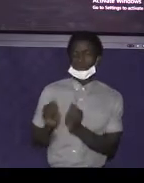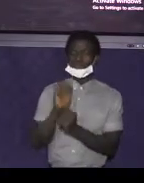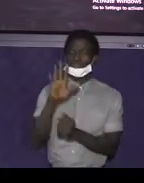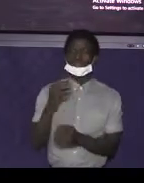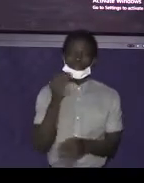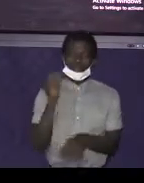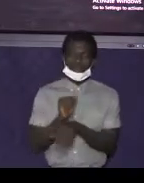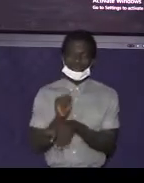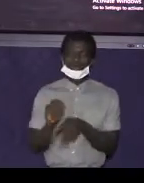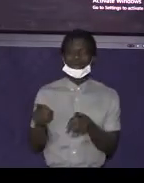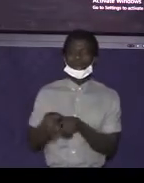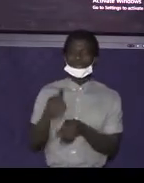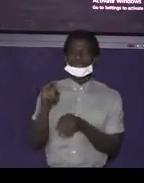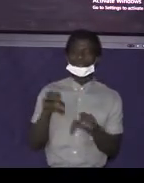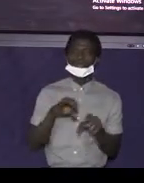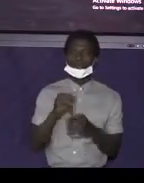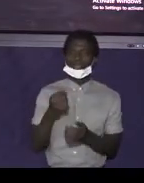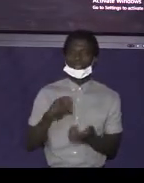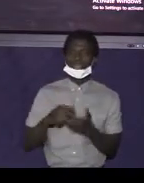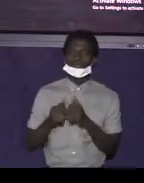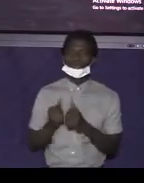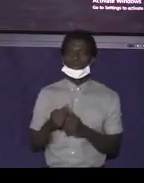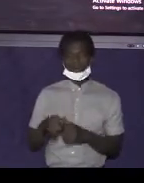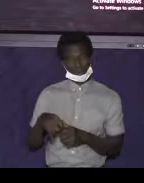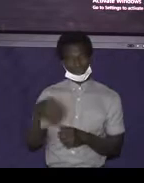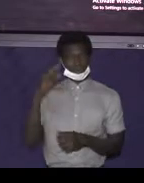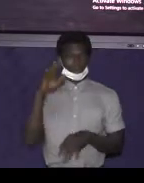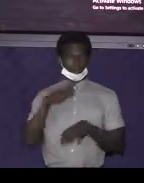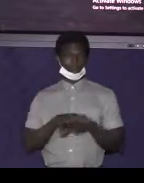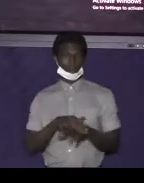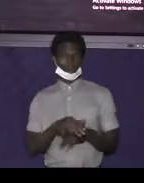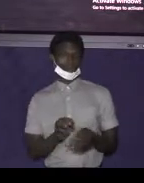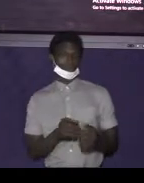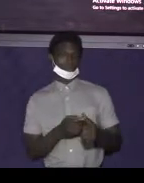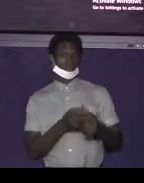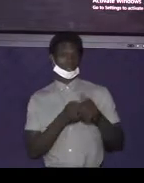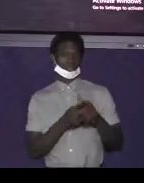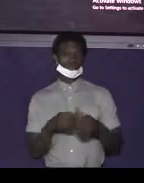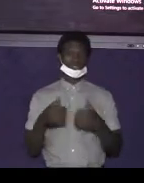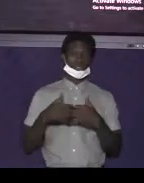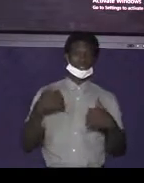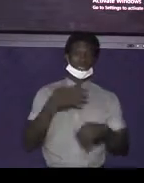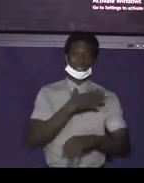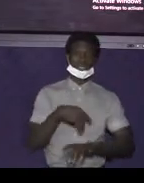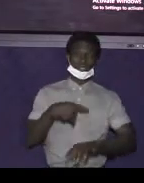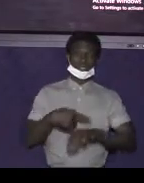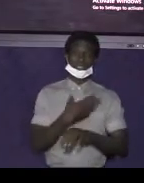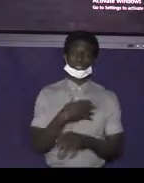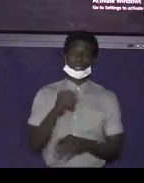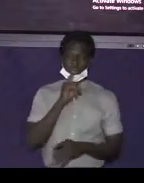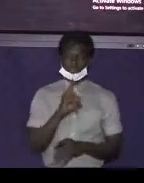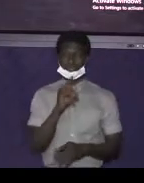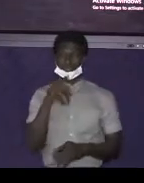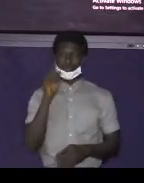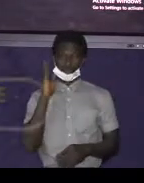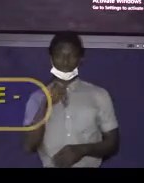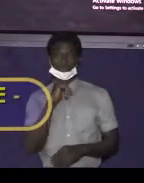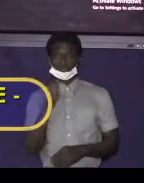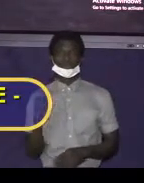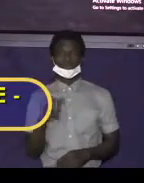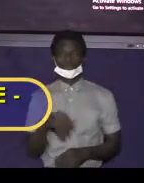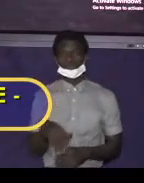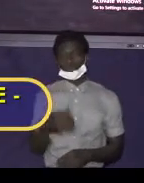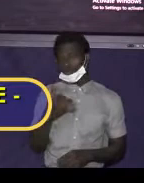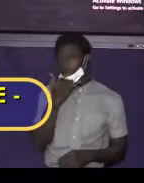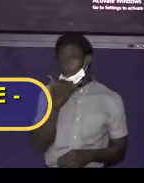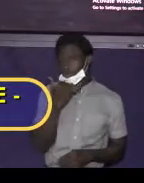homework or as you do any problem pertaining to speed, distance and time. And I assure you, my friend, you will not miss your